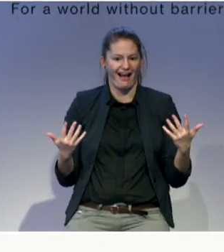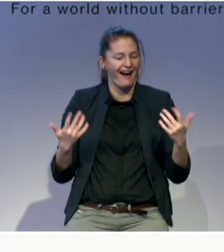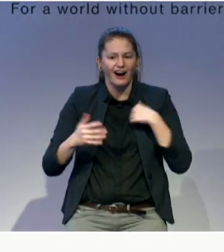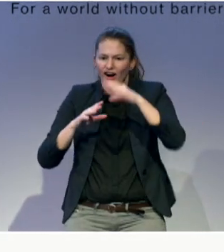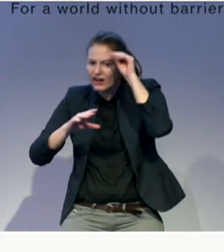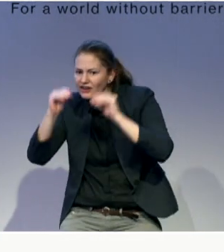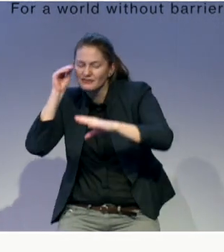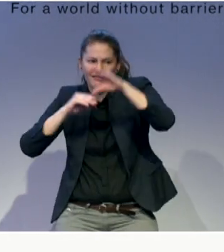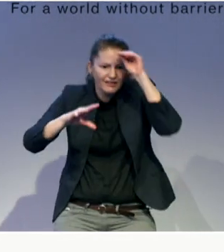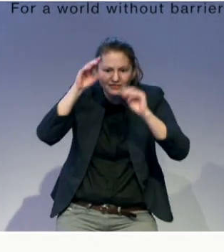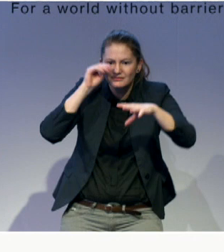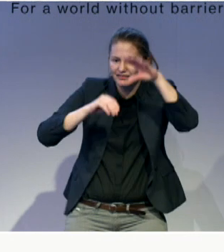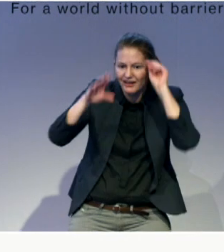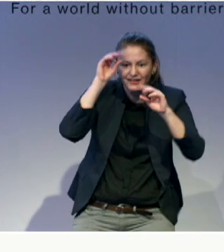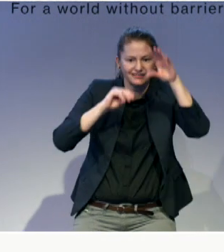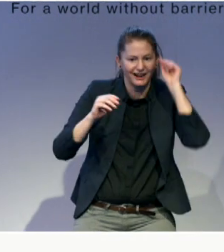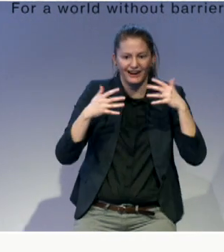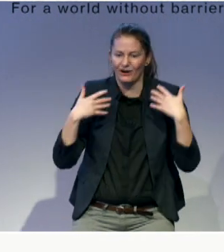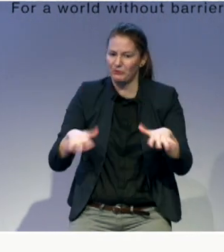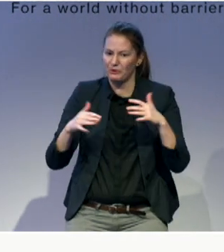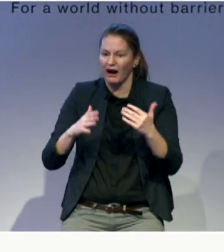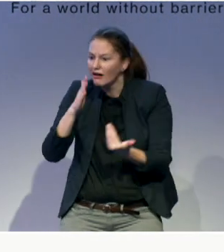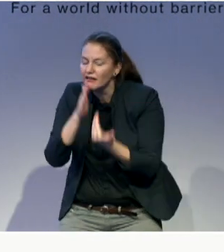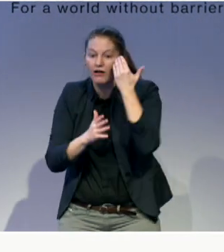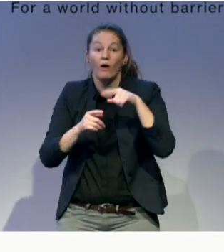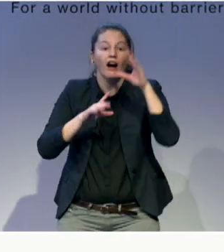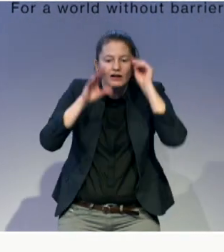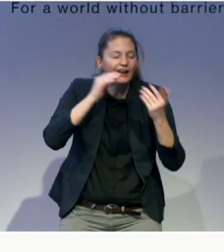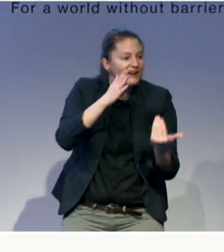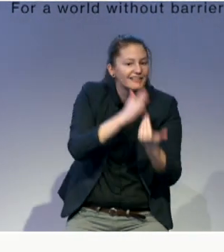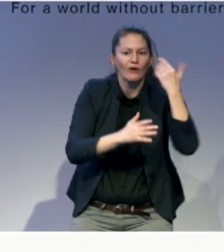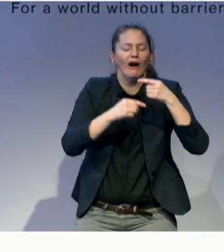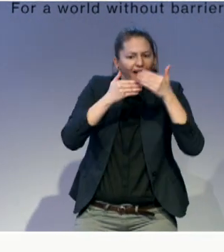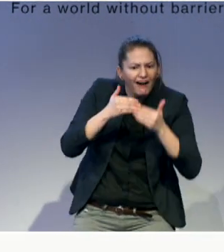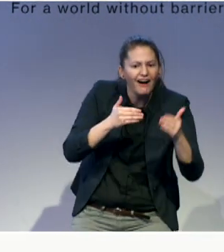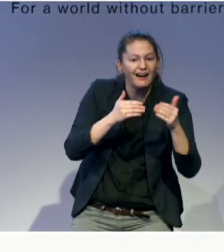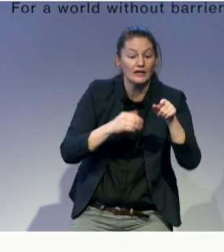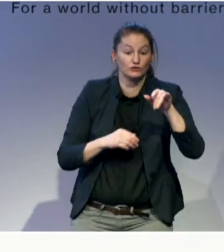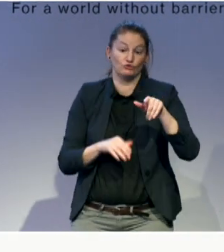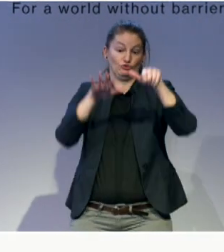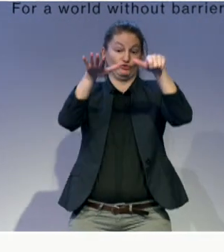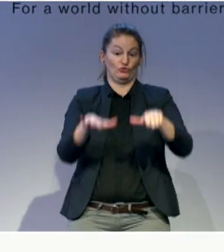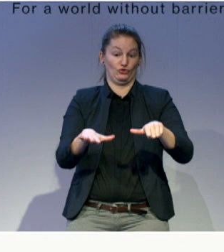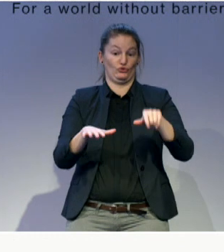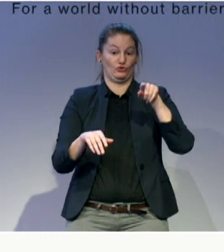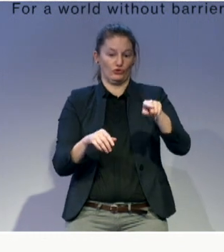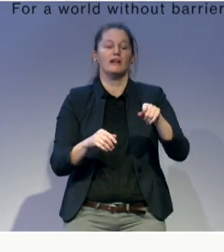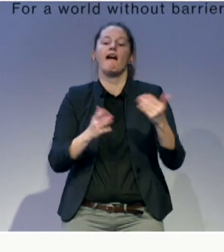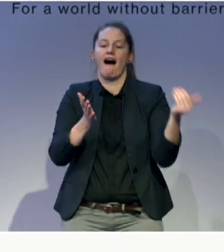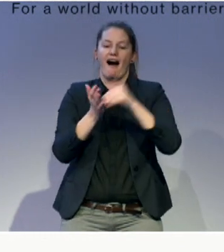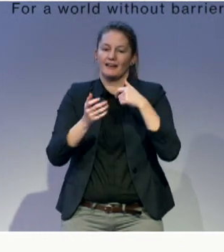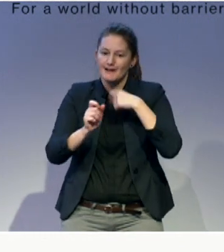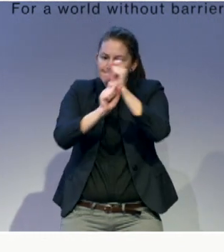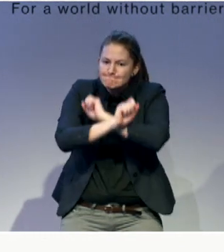we launched our most extensive call for nominations, sent out in 6 languages,